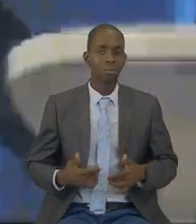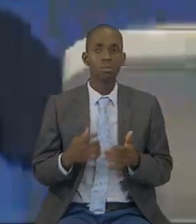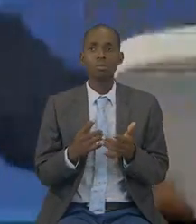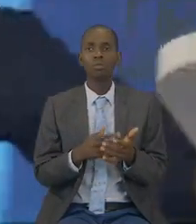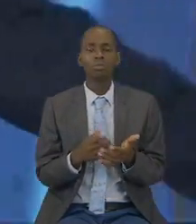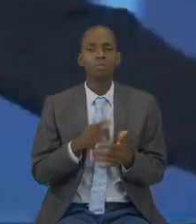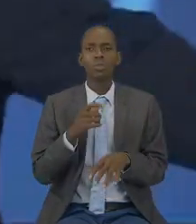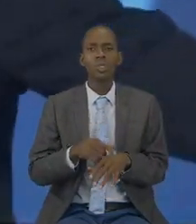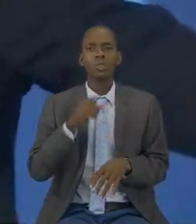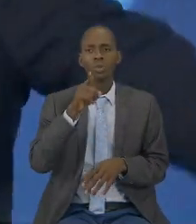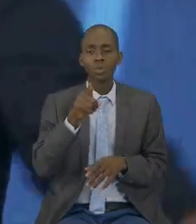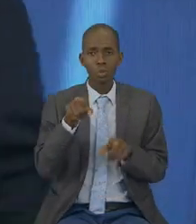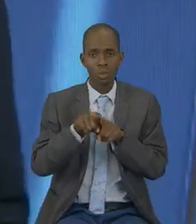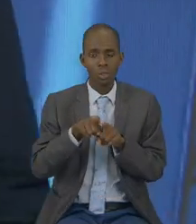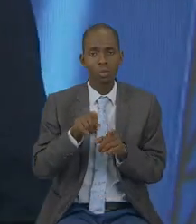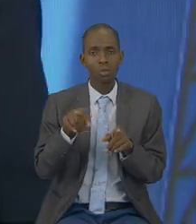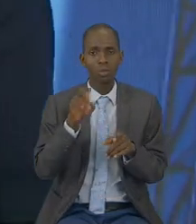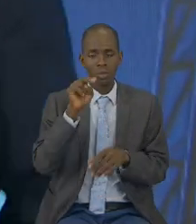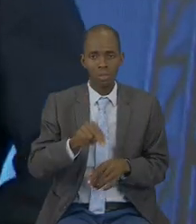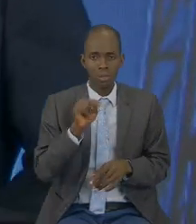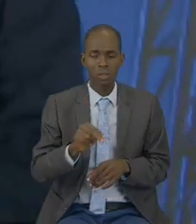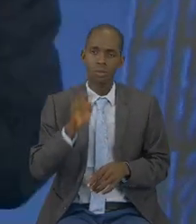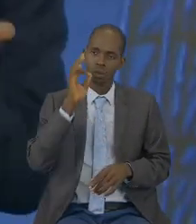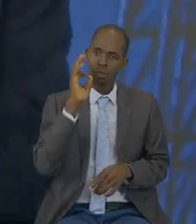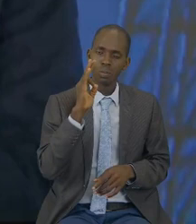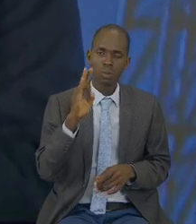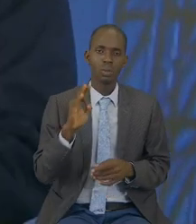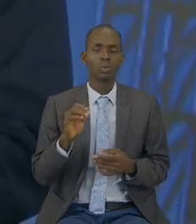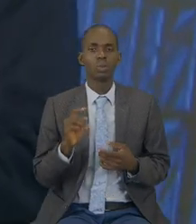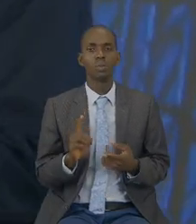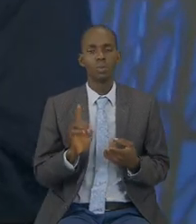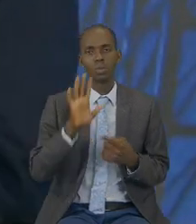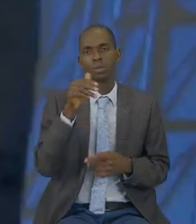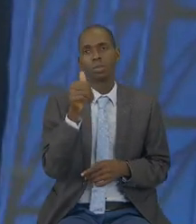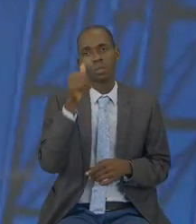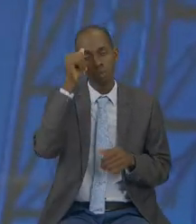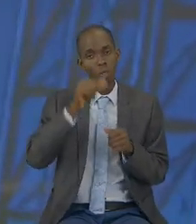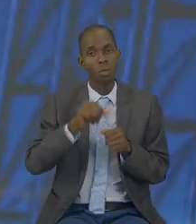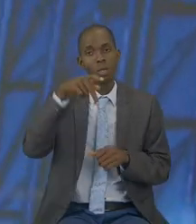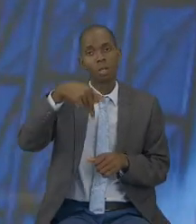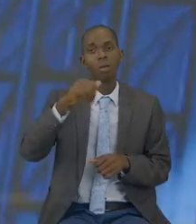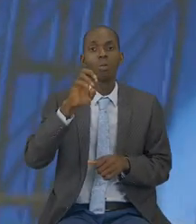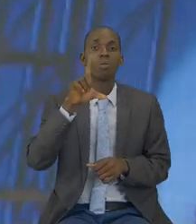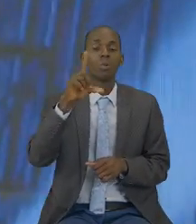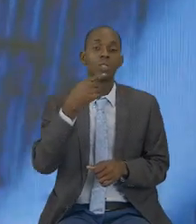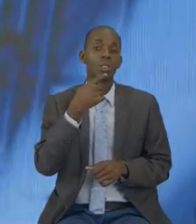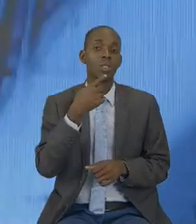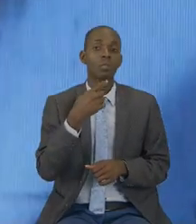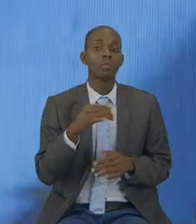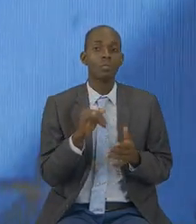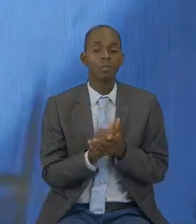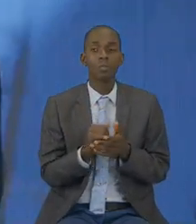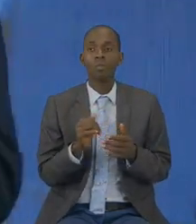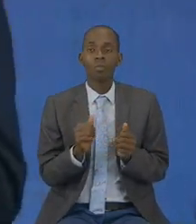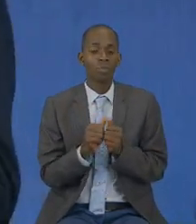you need ministration yourself. You remember Paul the apostle, he said, without are the fears,